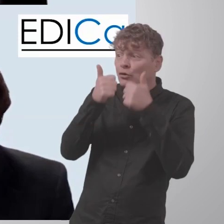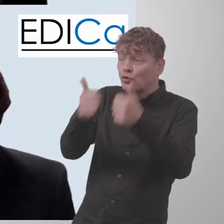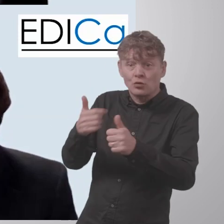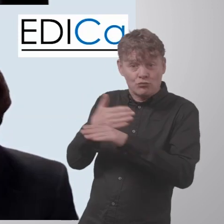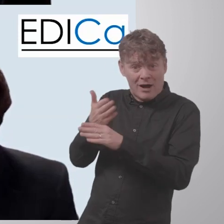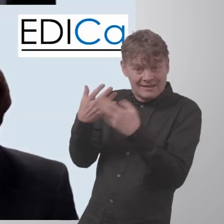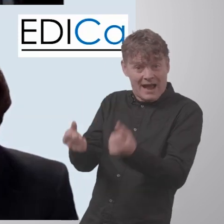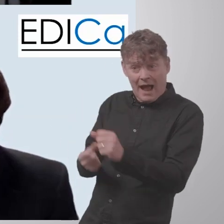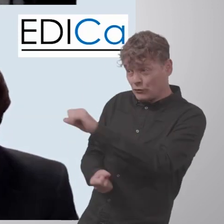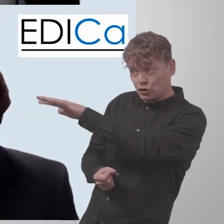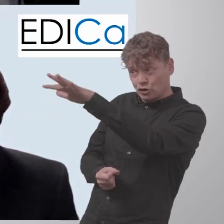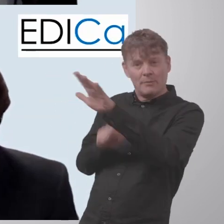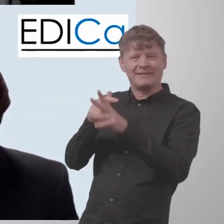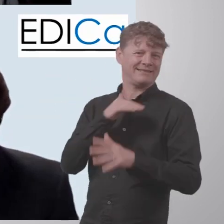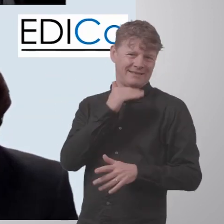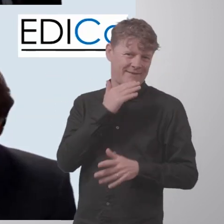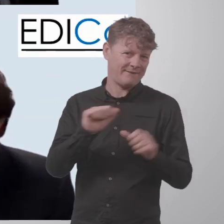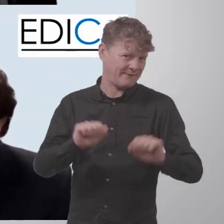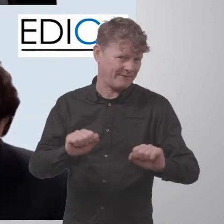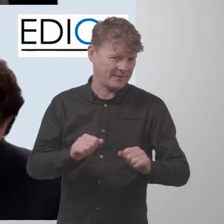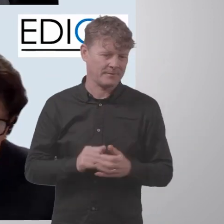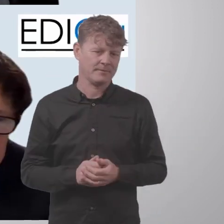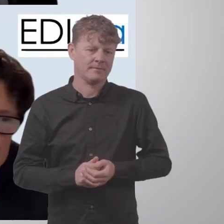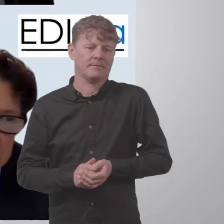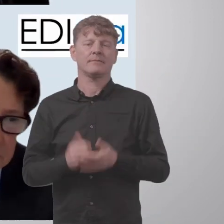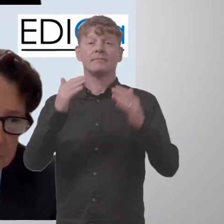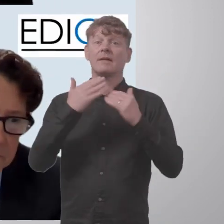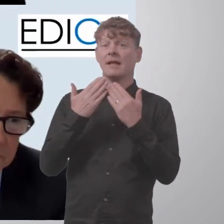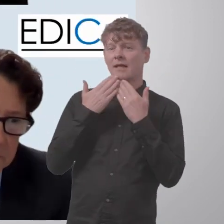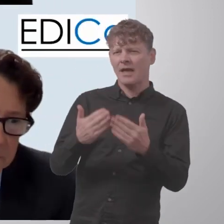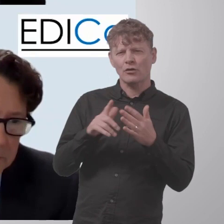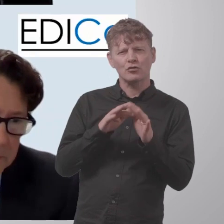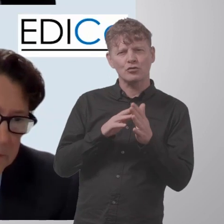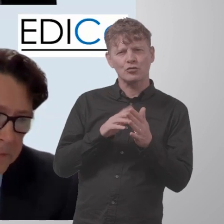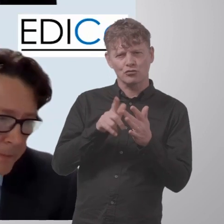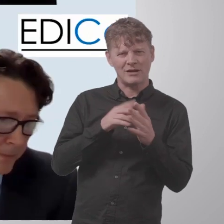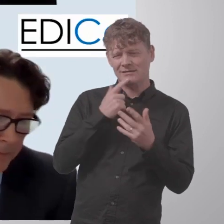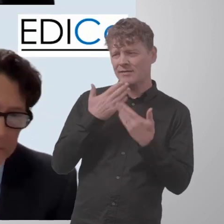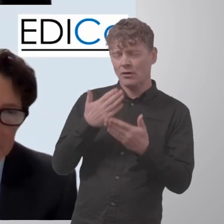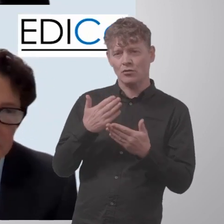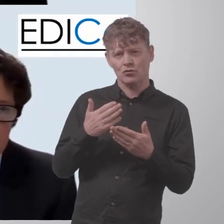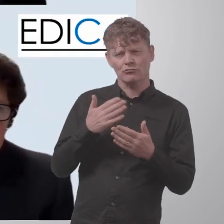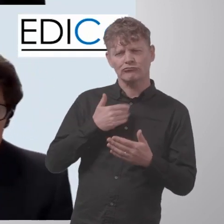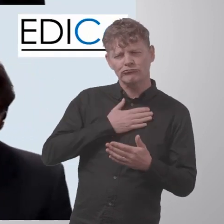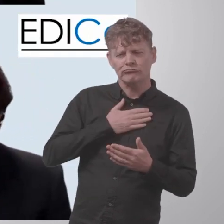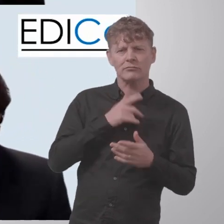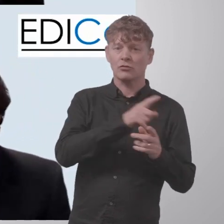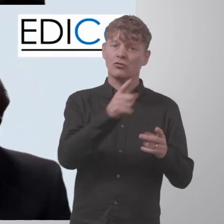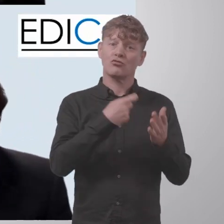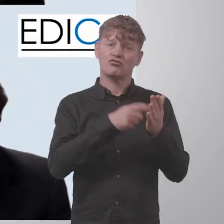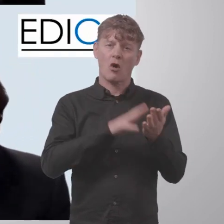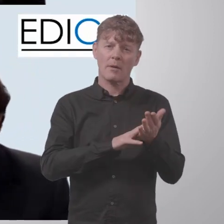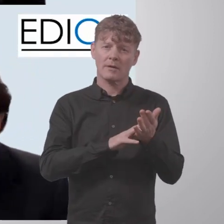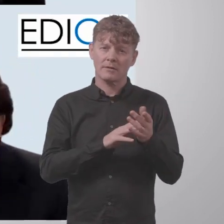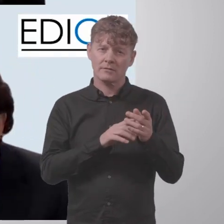all. Thank you, James. Really appreciate that. Robert? I'm going to take a slightly narrower focus than